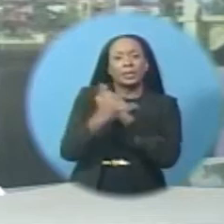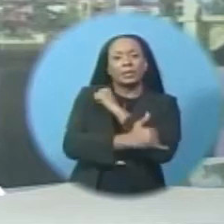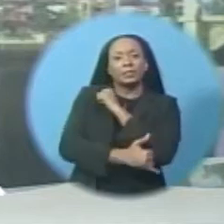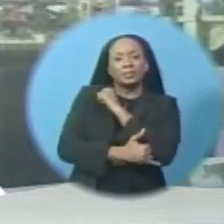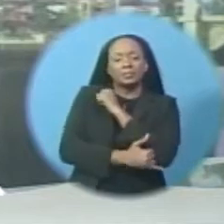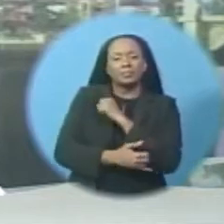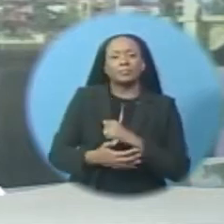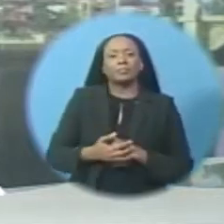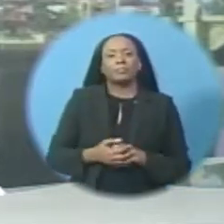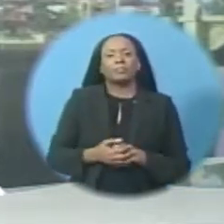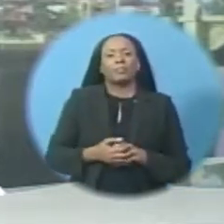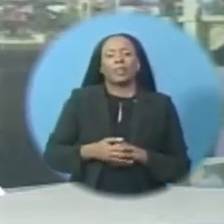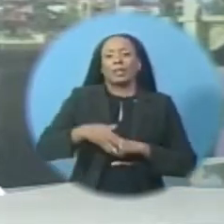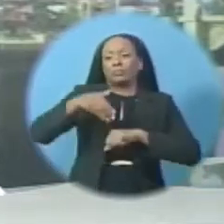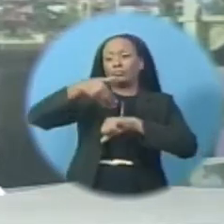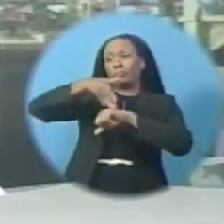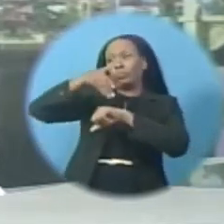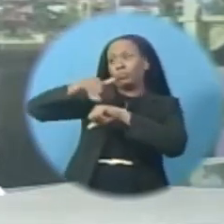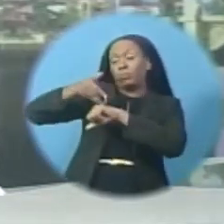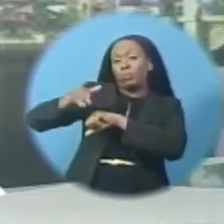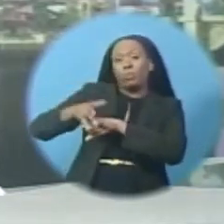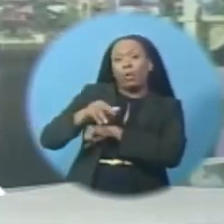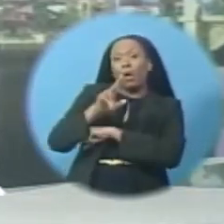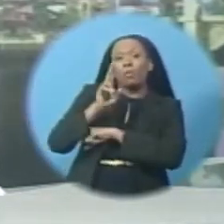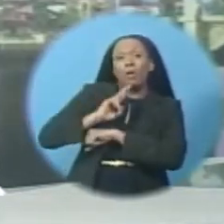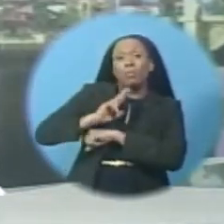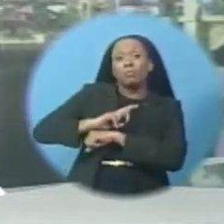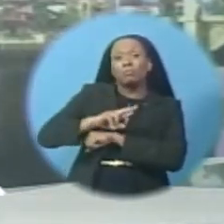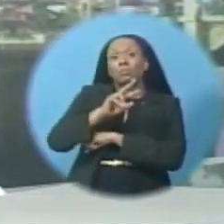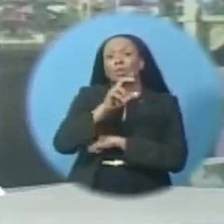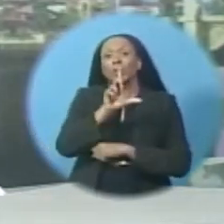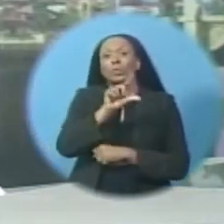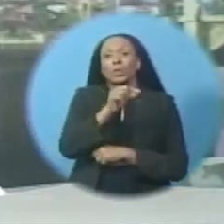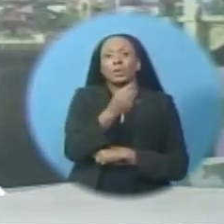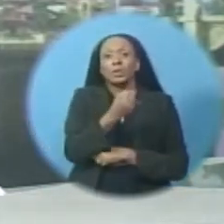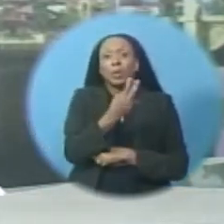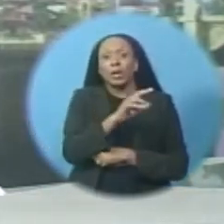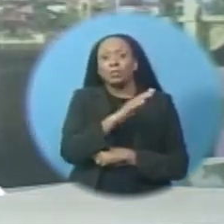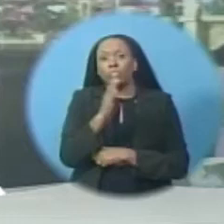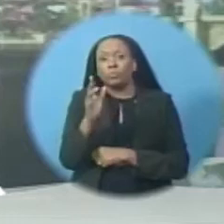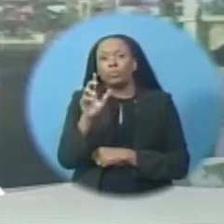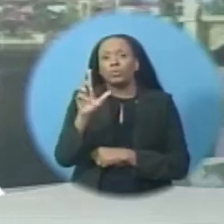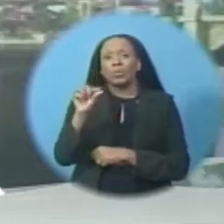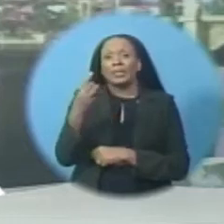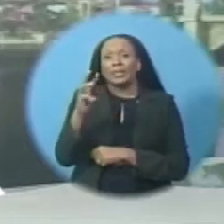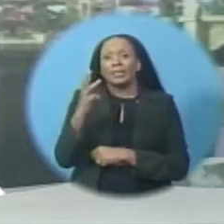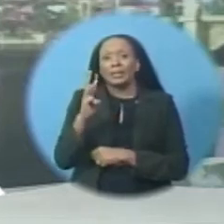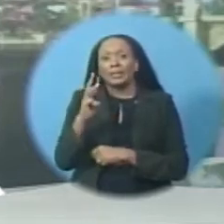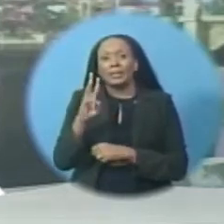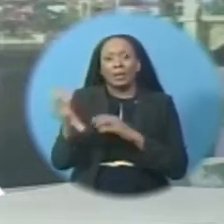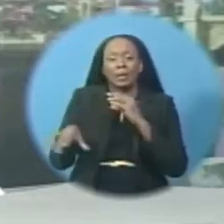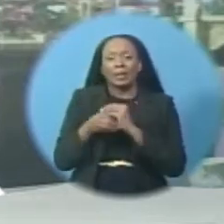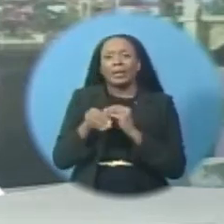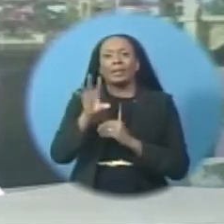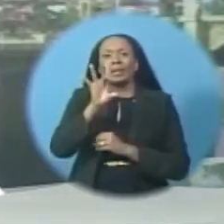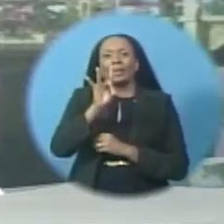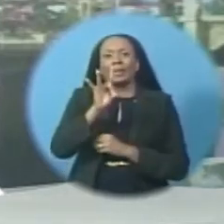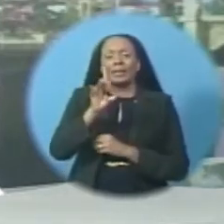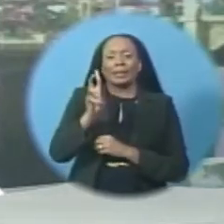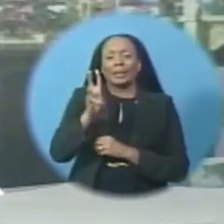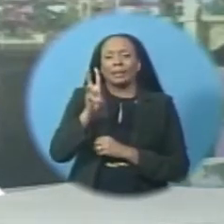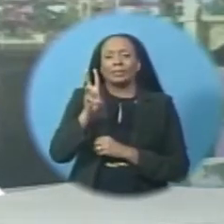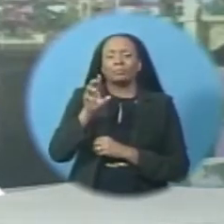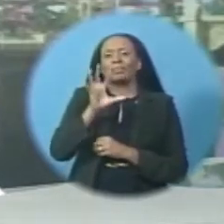says exports for the period 2012 to 2016 stood at $89.9 million. He was speaking